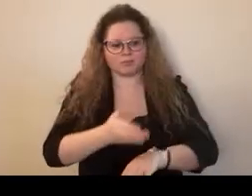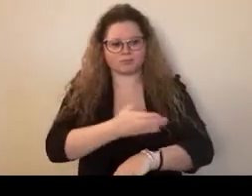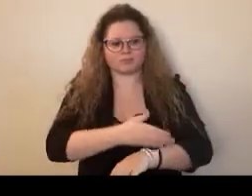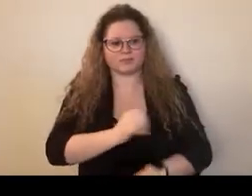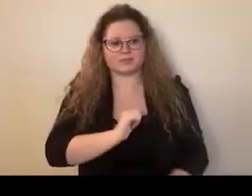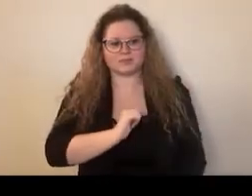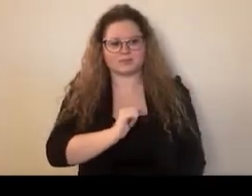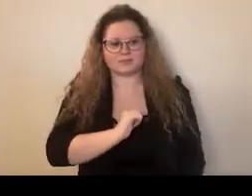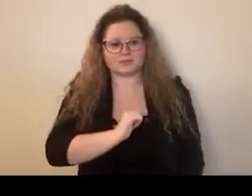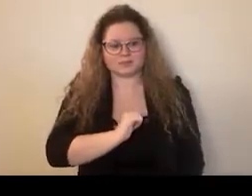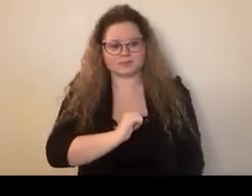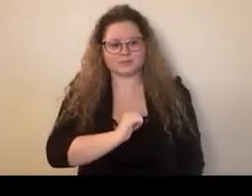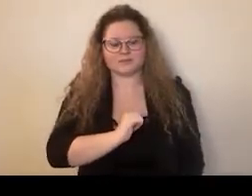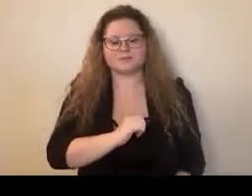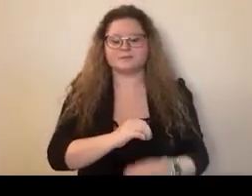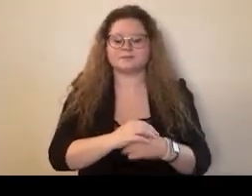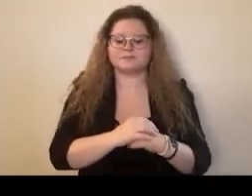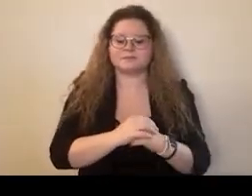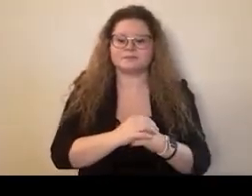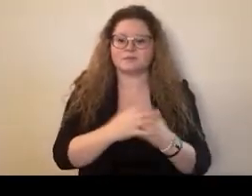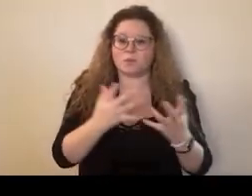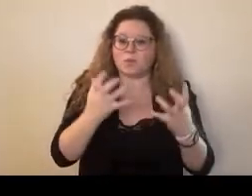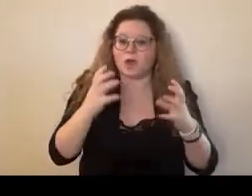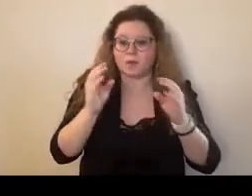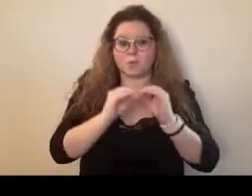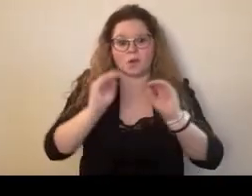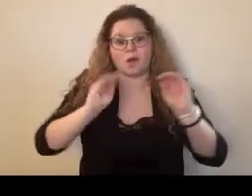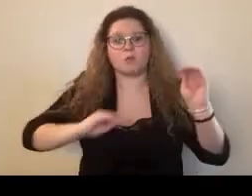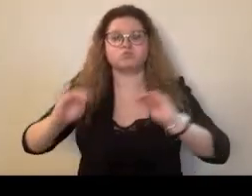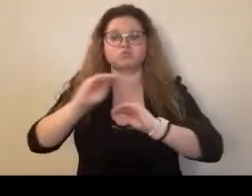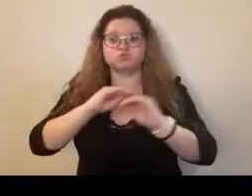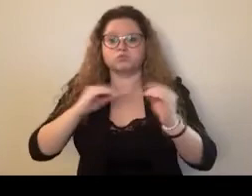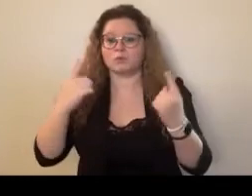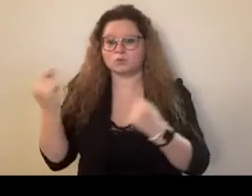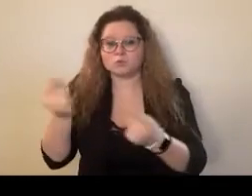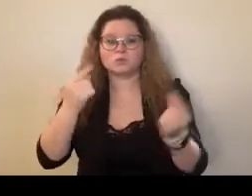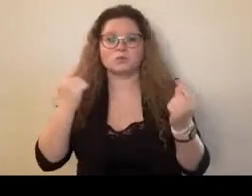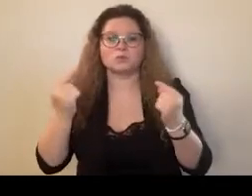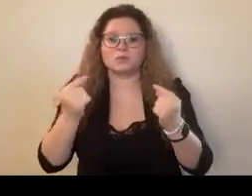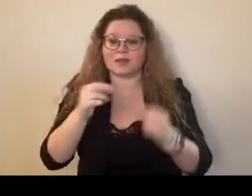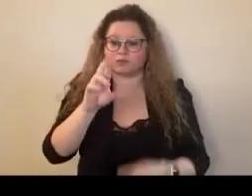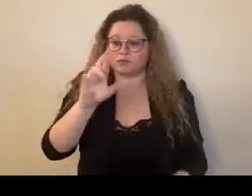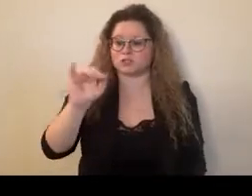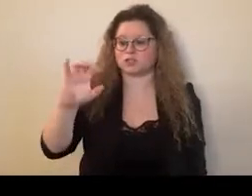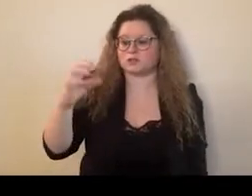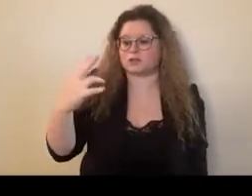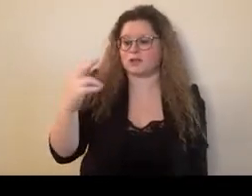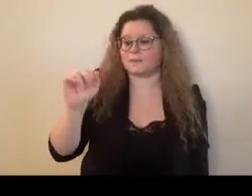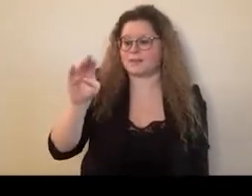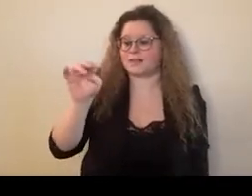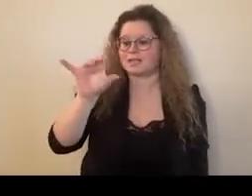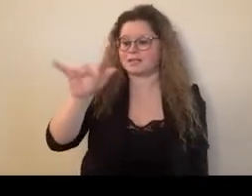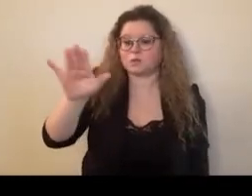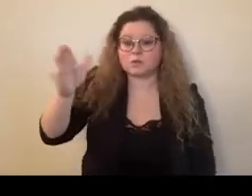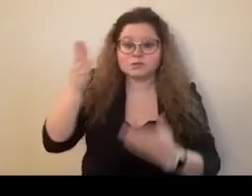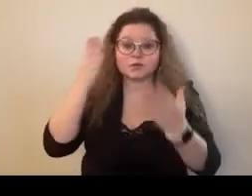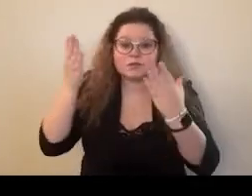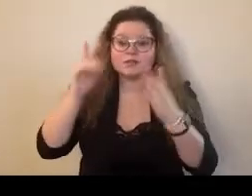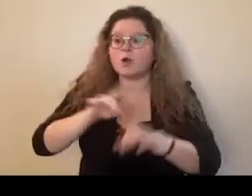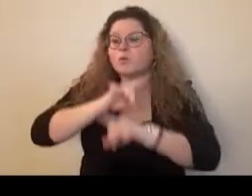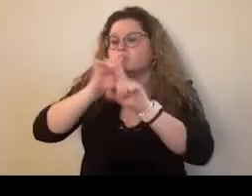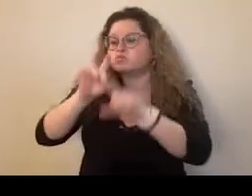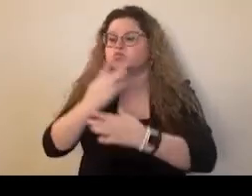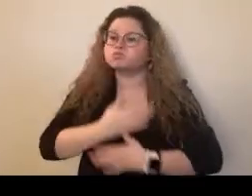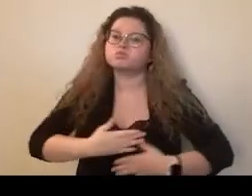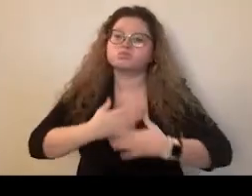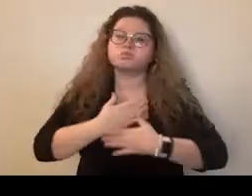herself, keep mobile, and enjoy the services that Reachability offer and what's out in the